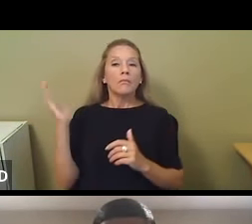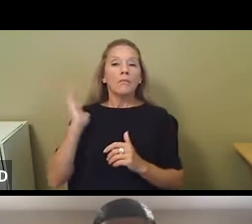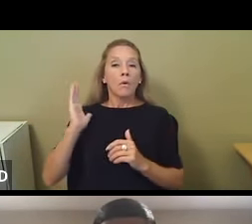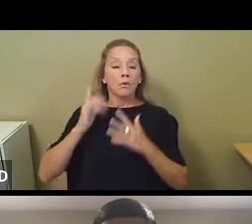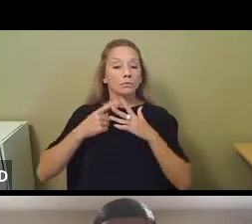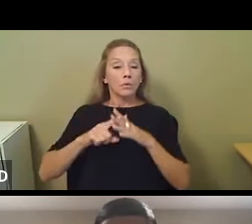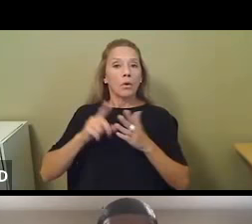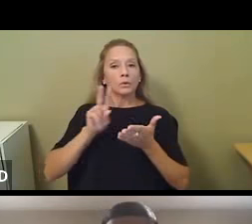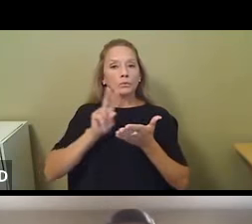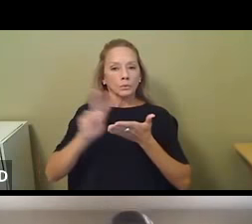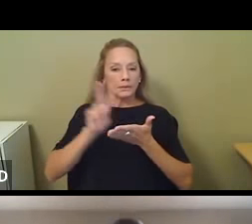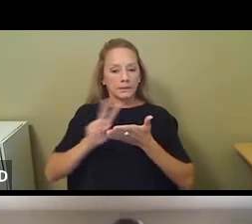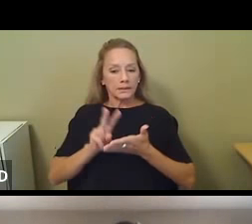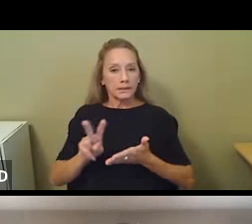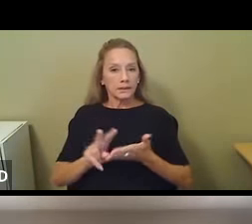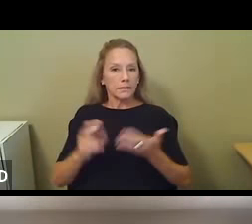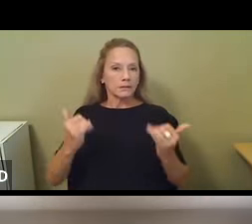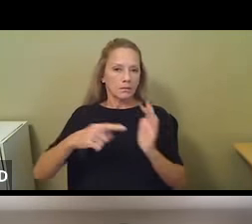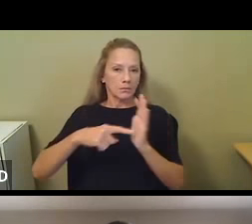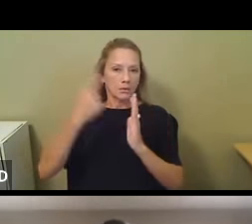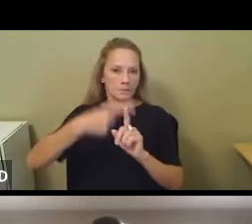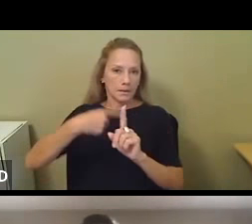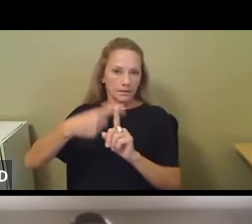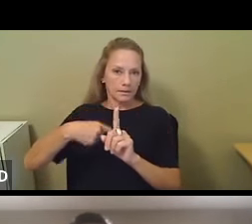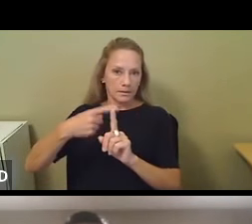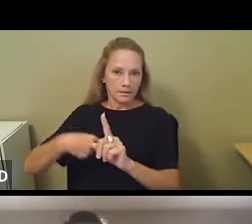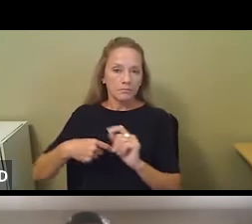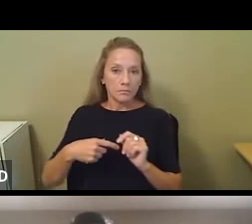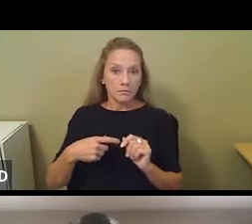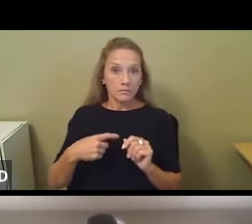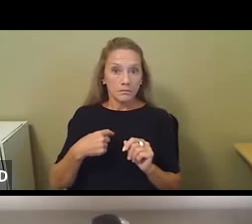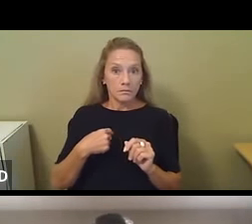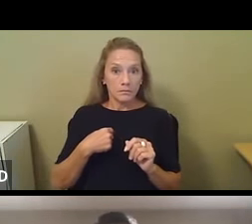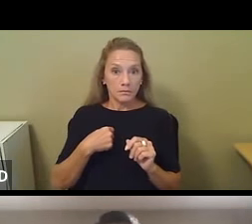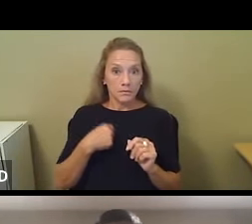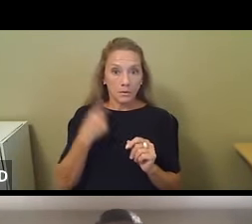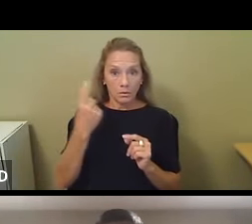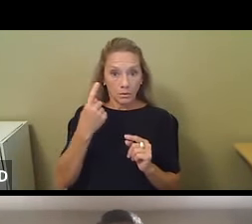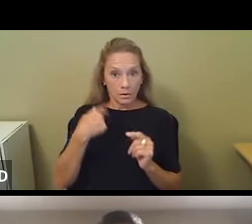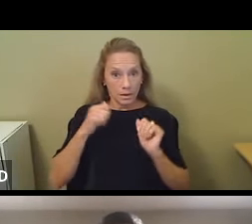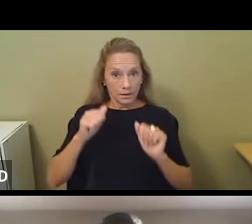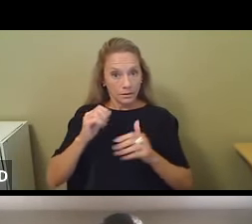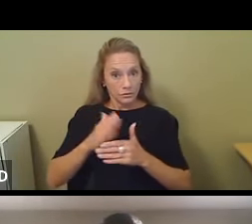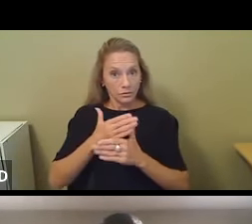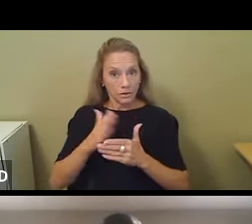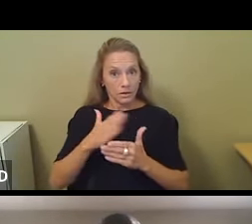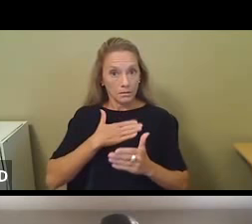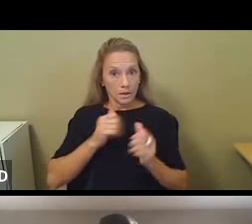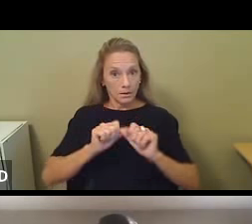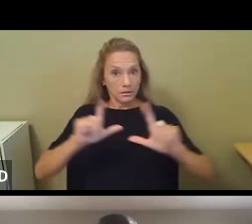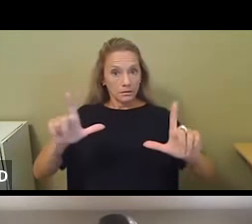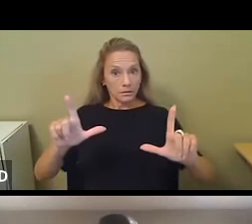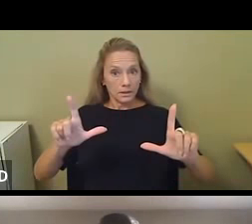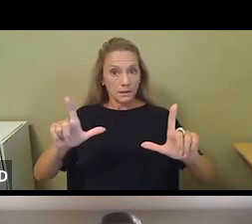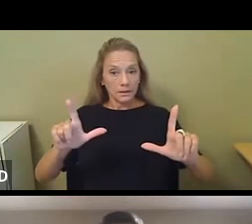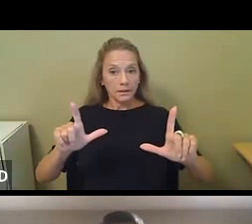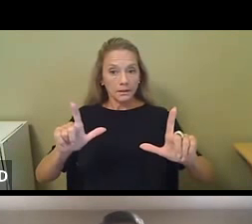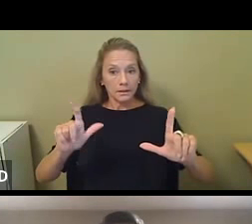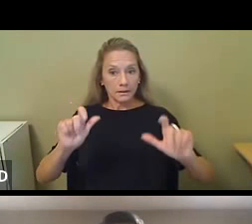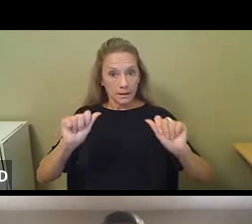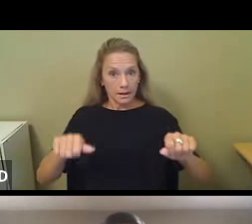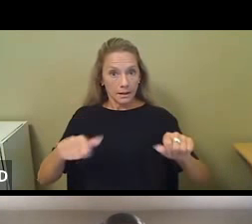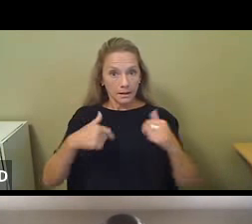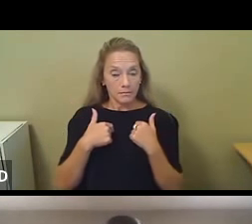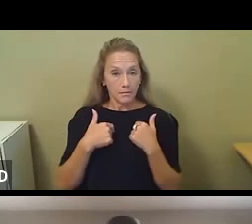are doing it every month now. And so I just wanted to, I don't know if I can actually share screen. I can do that. Oh, I